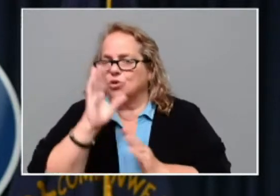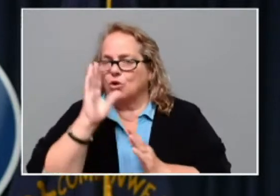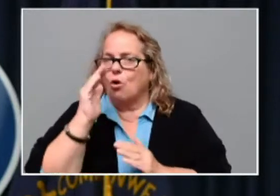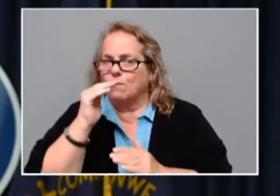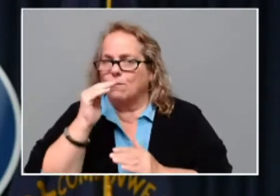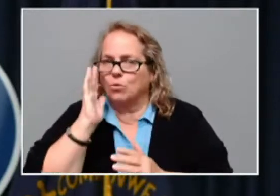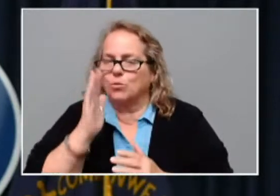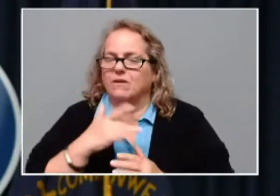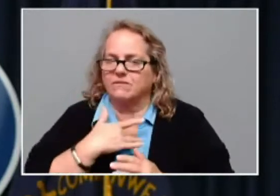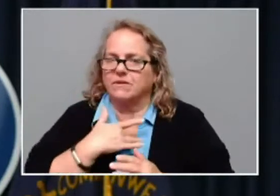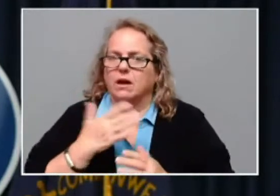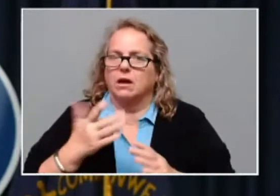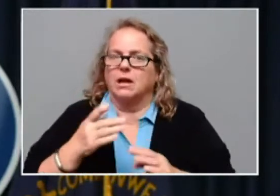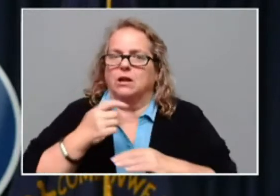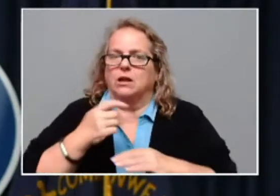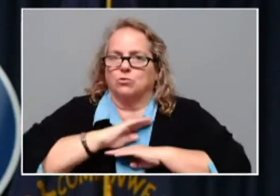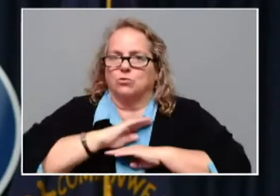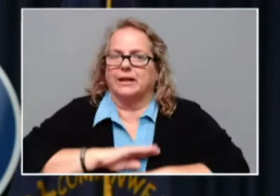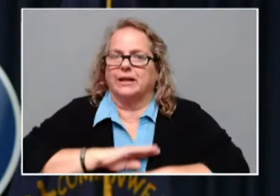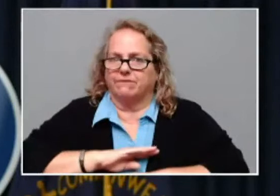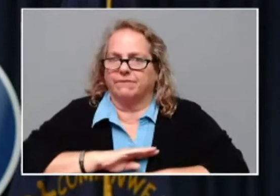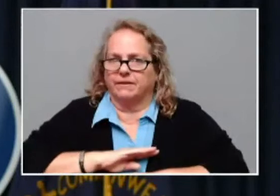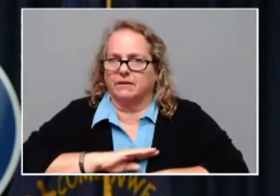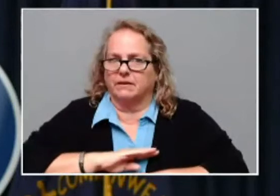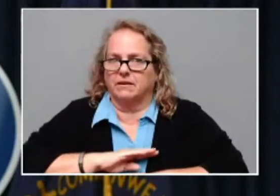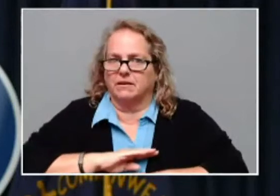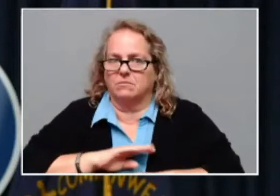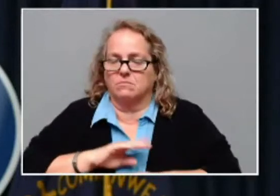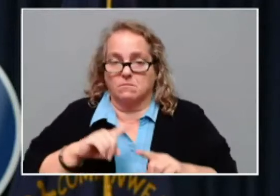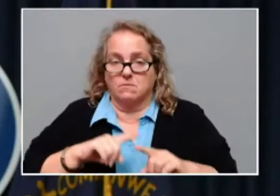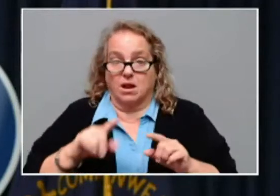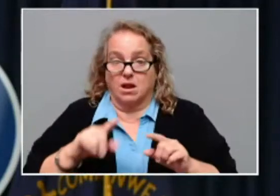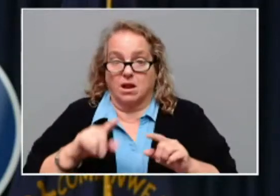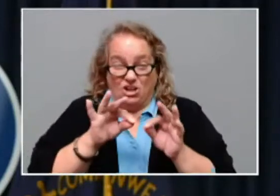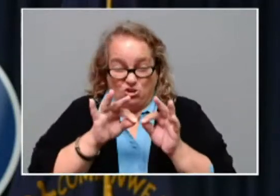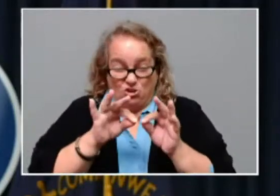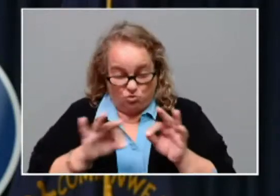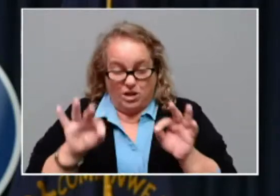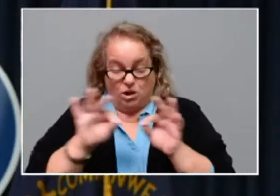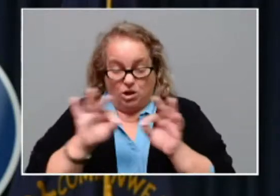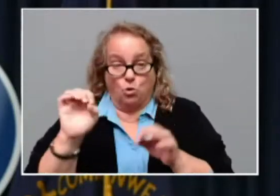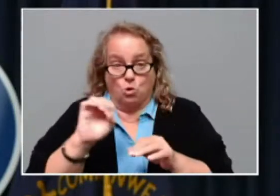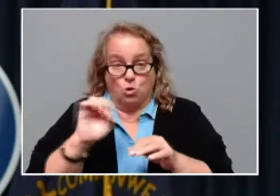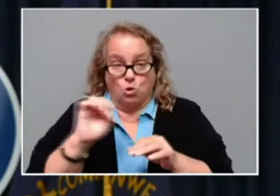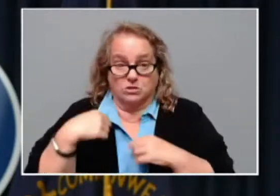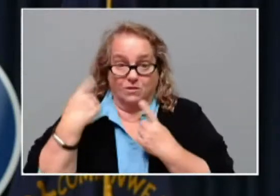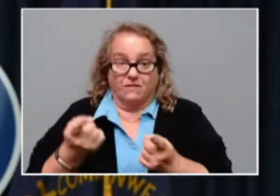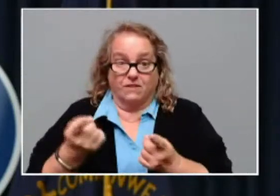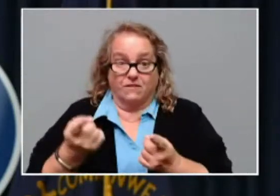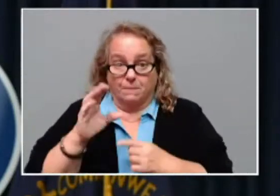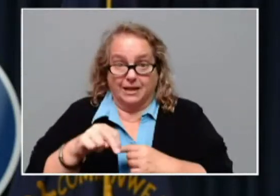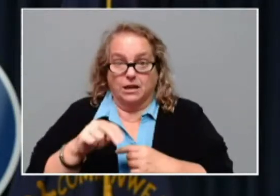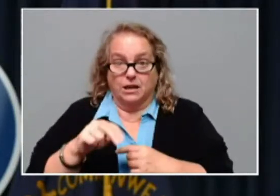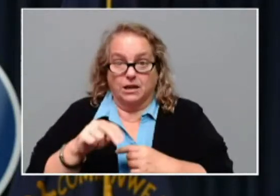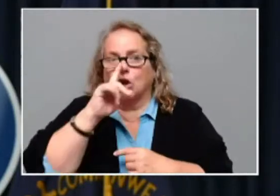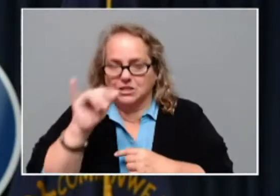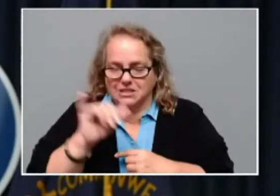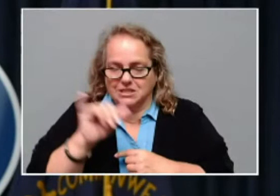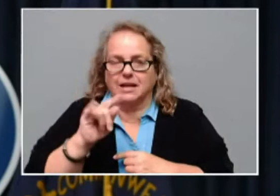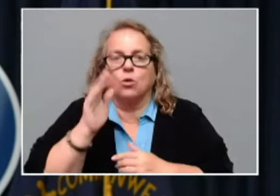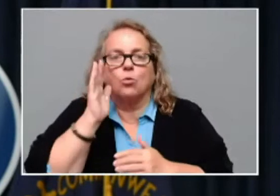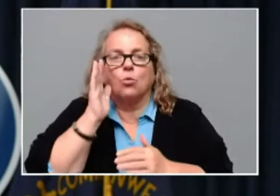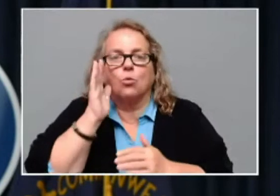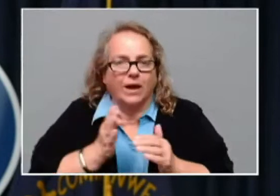this absolute state of critical emergency that we have been in looks like it will end, and that we will